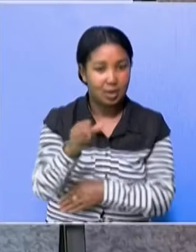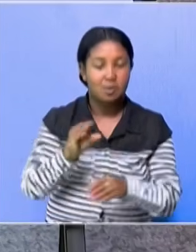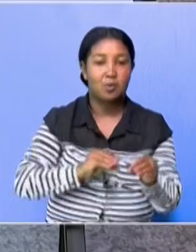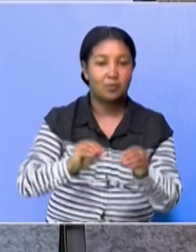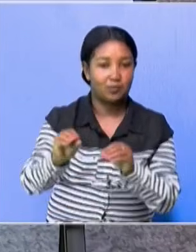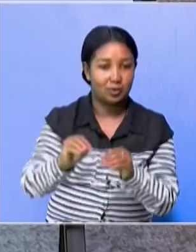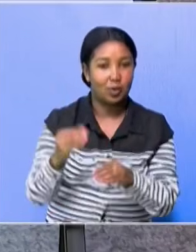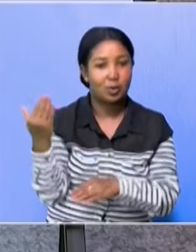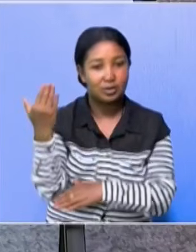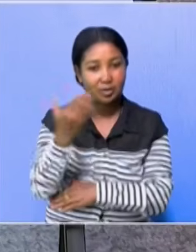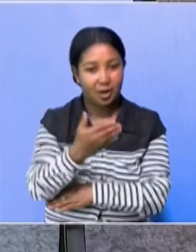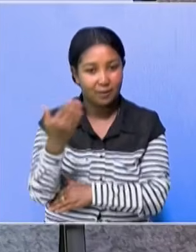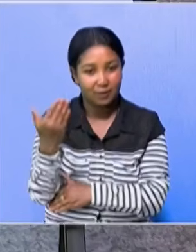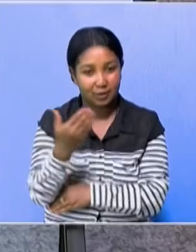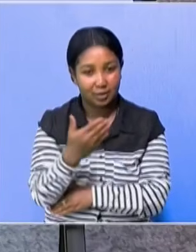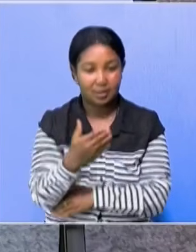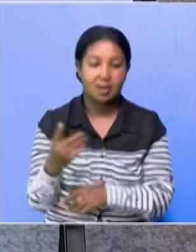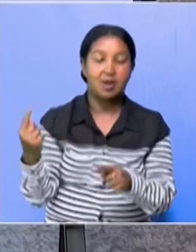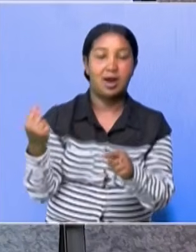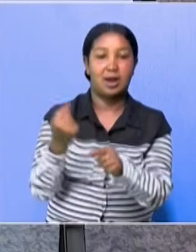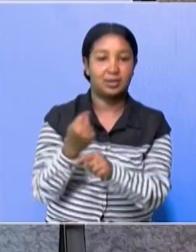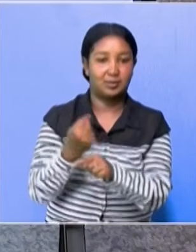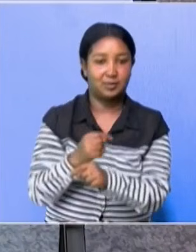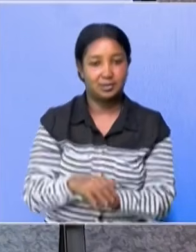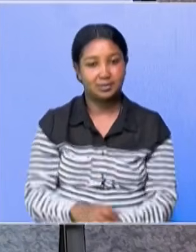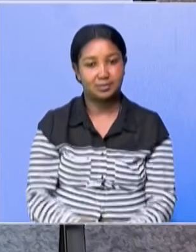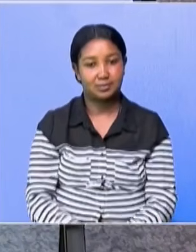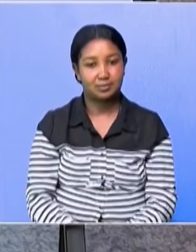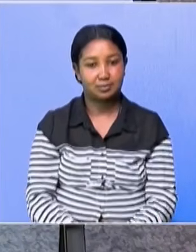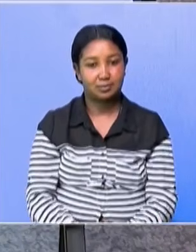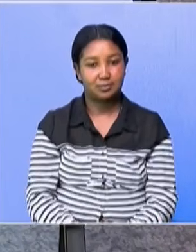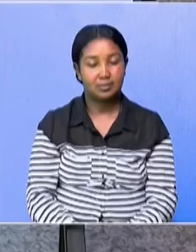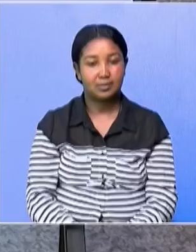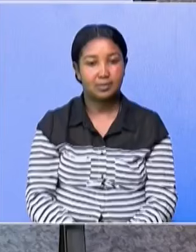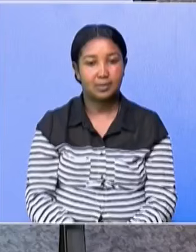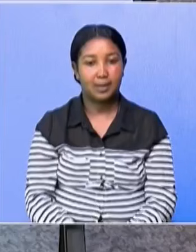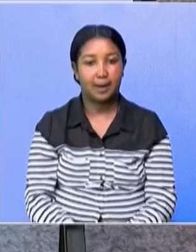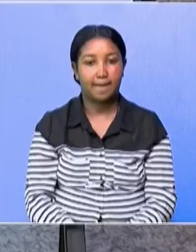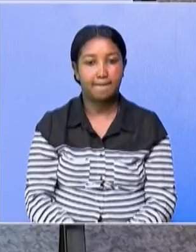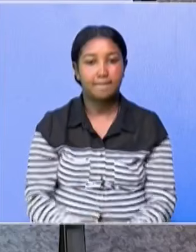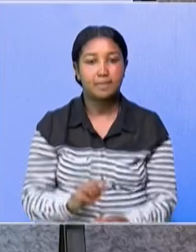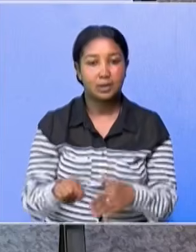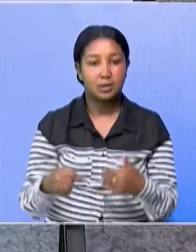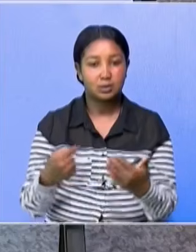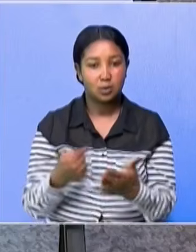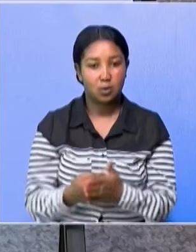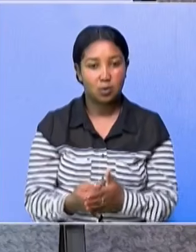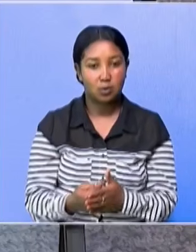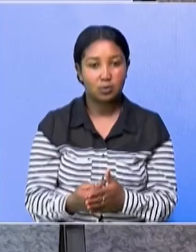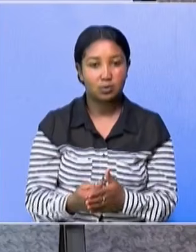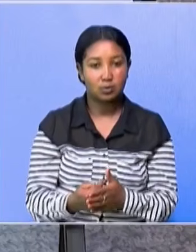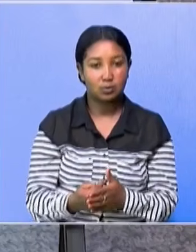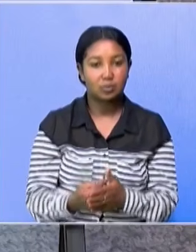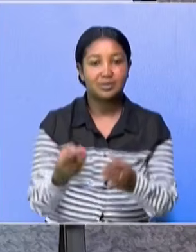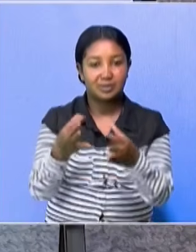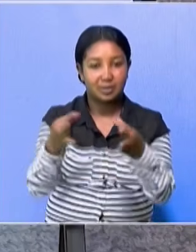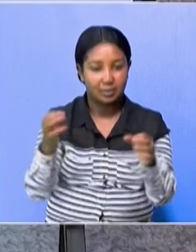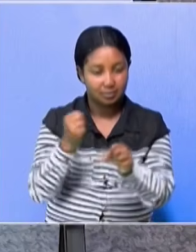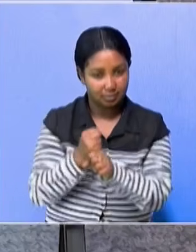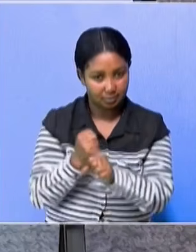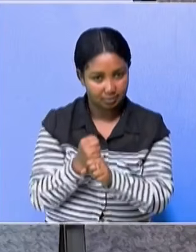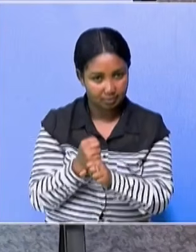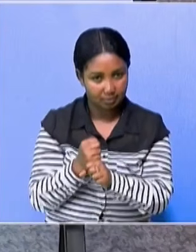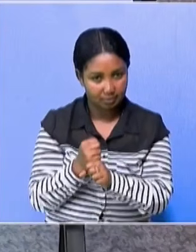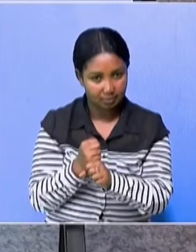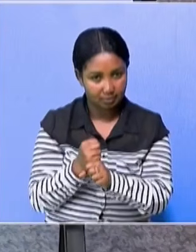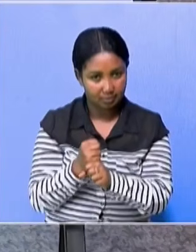movements or traffic activities. Yeah, in general, traffic activities. So let's go and make sentences with